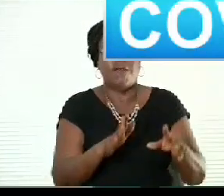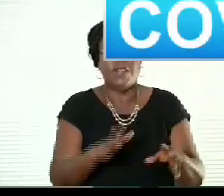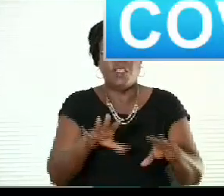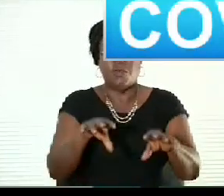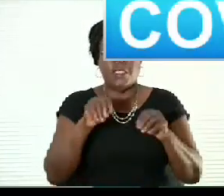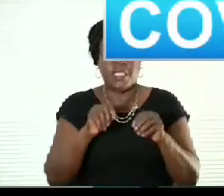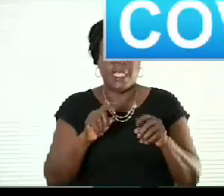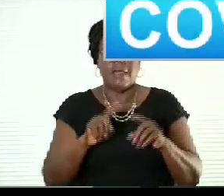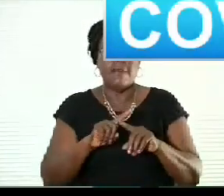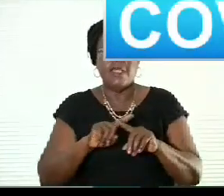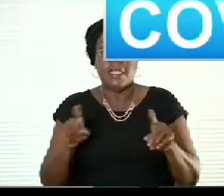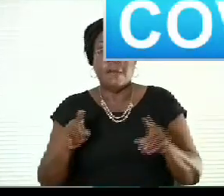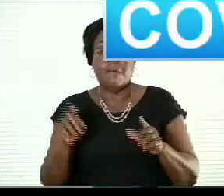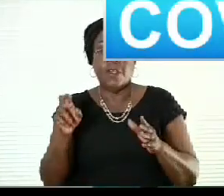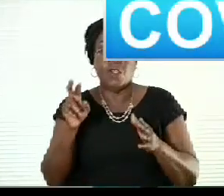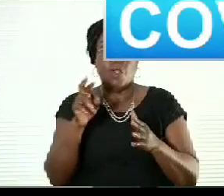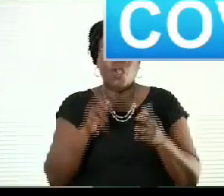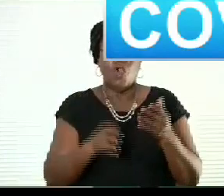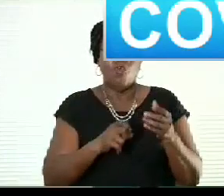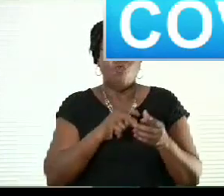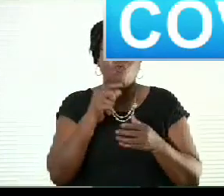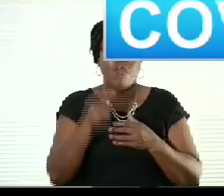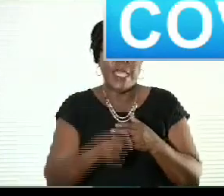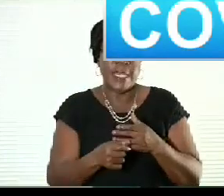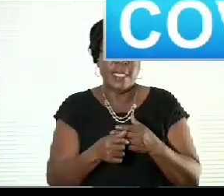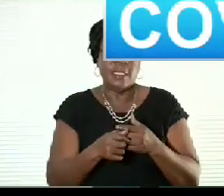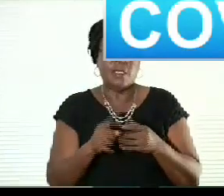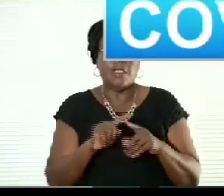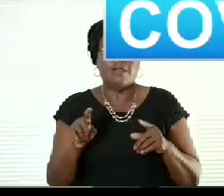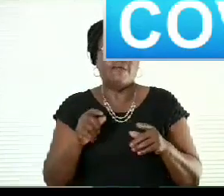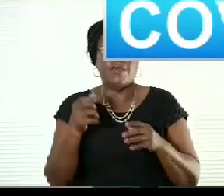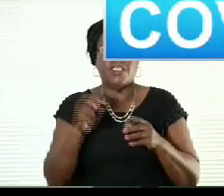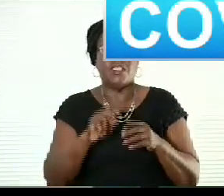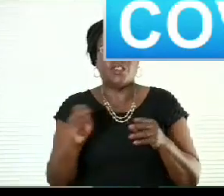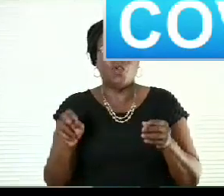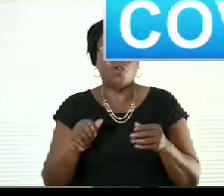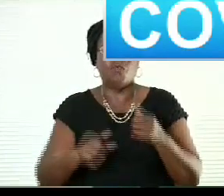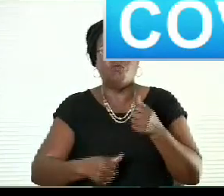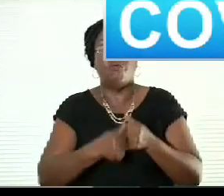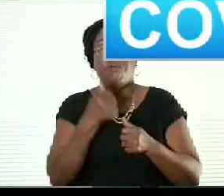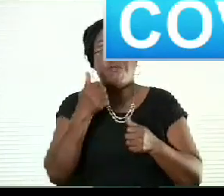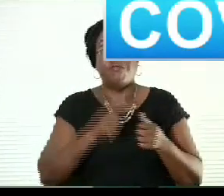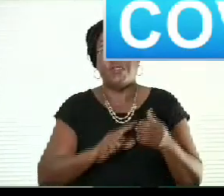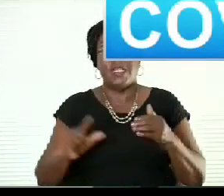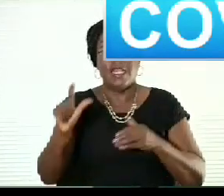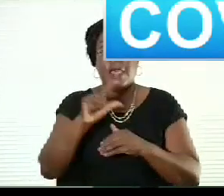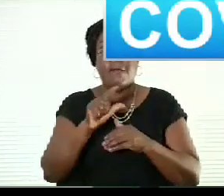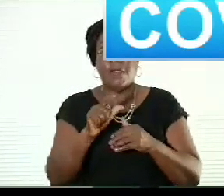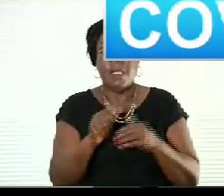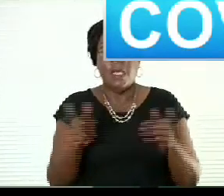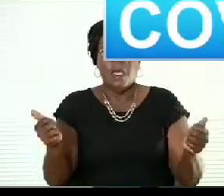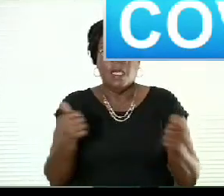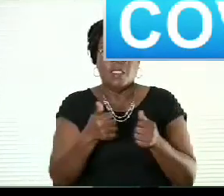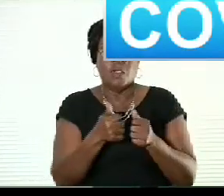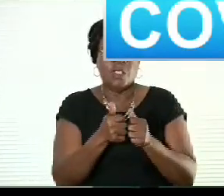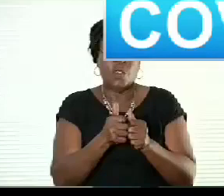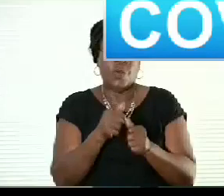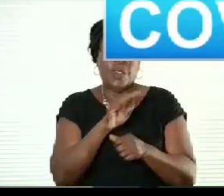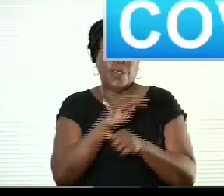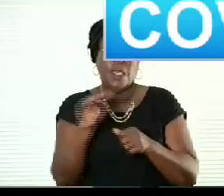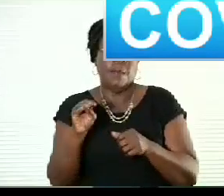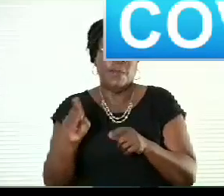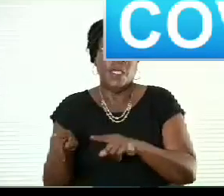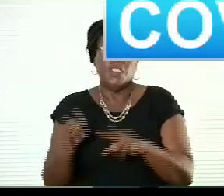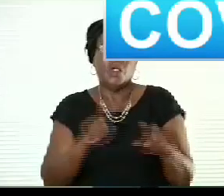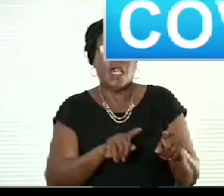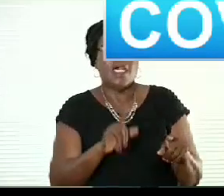rating or a different score and have a different risk level associated with them. So as we look at what is